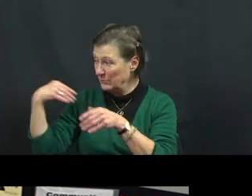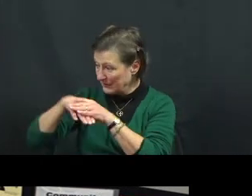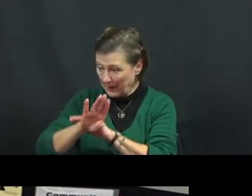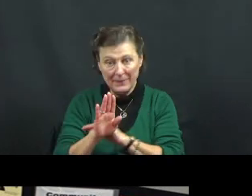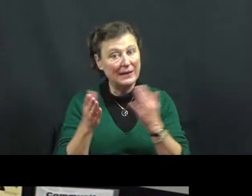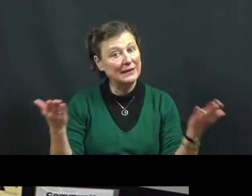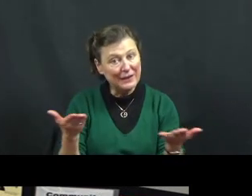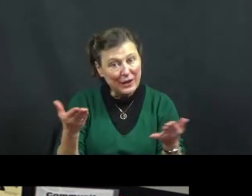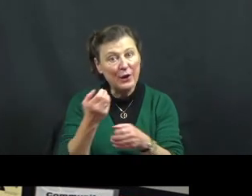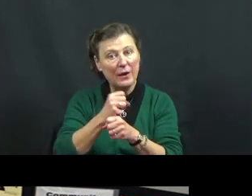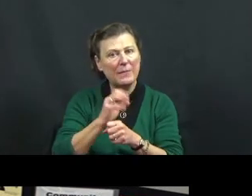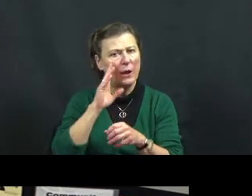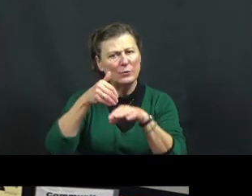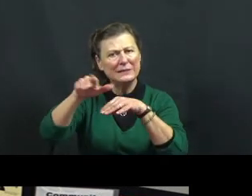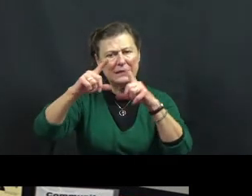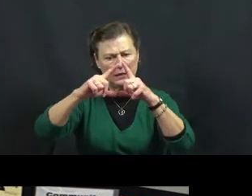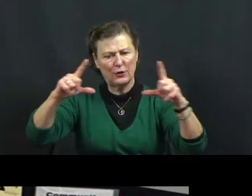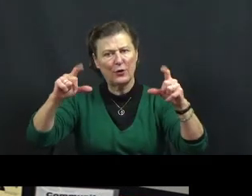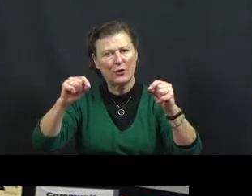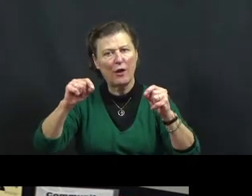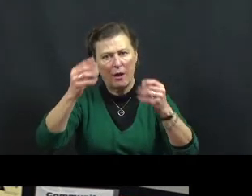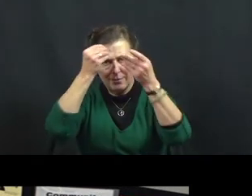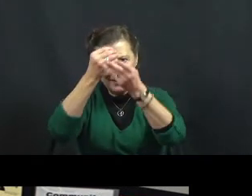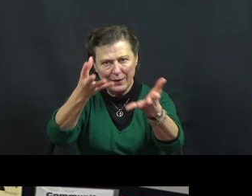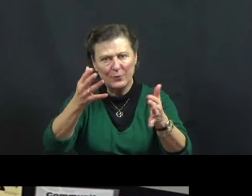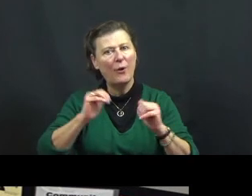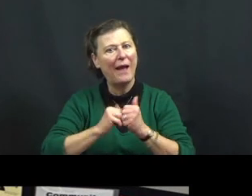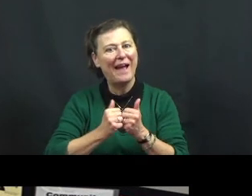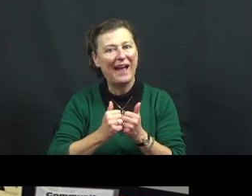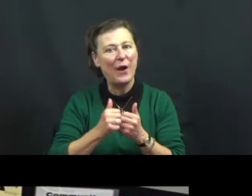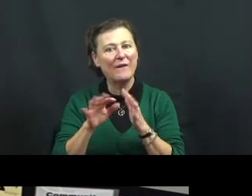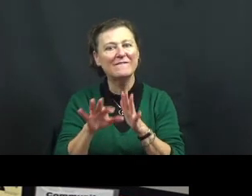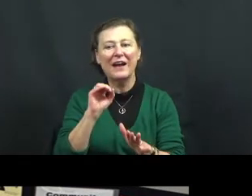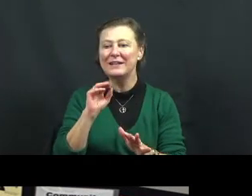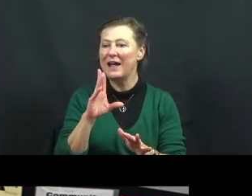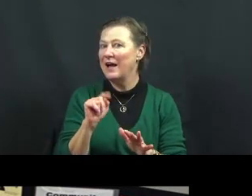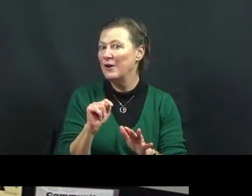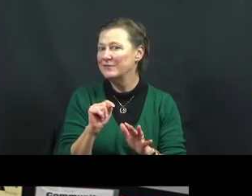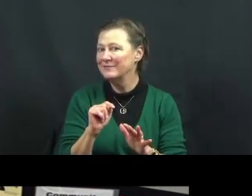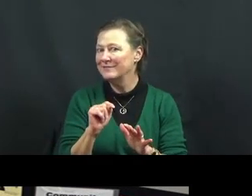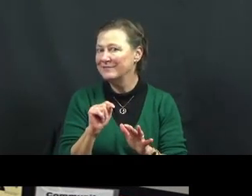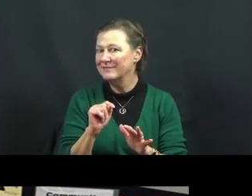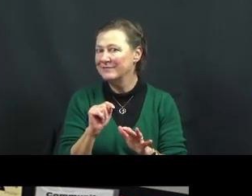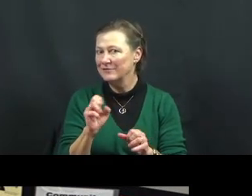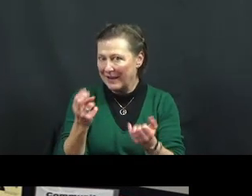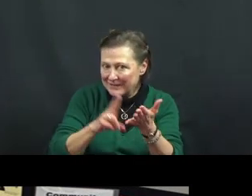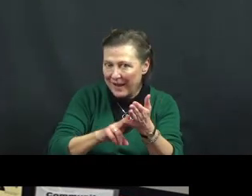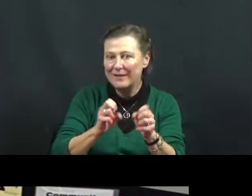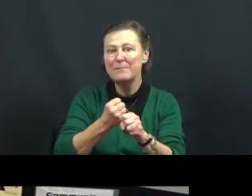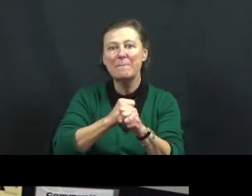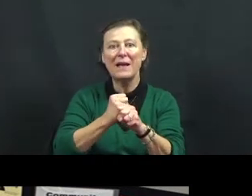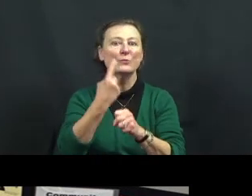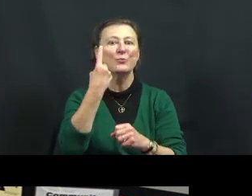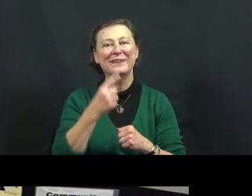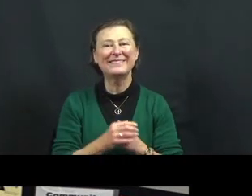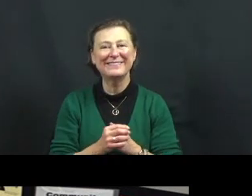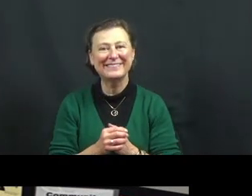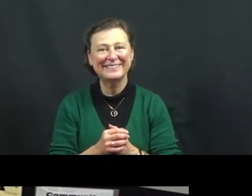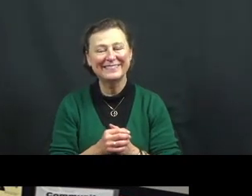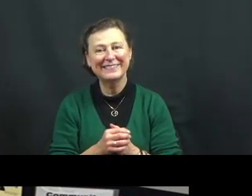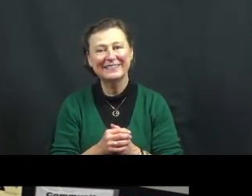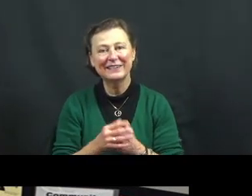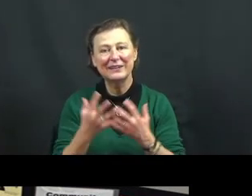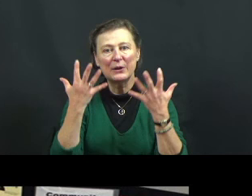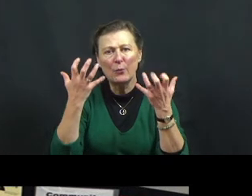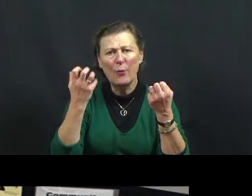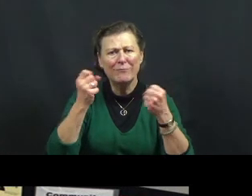We'll be sending out a postcard pretty soon about that, and you can find out how you can sign up and make one. So we want to have a